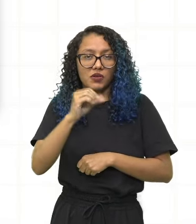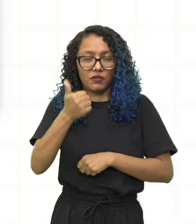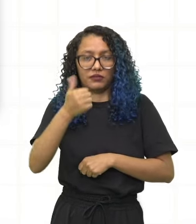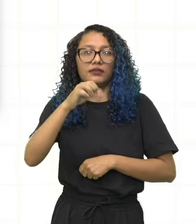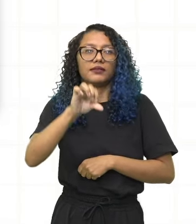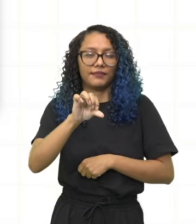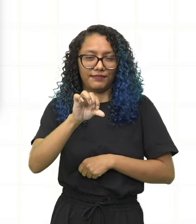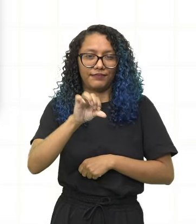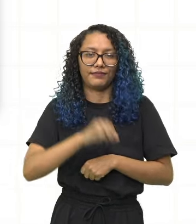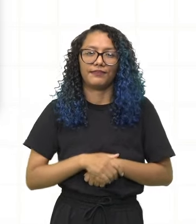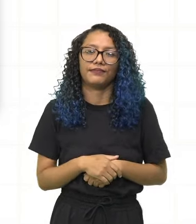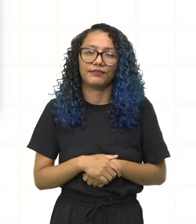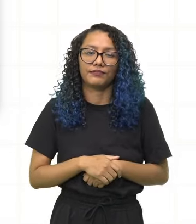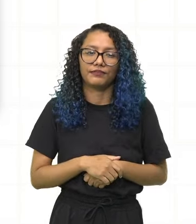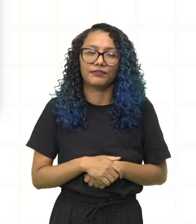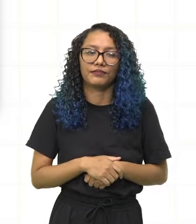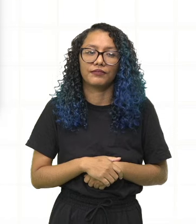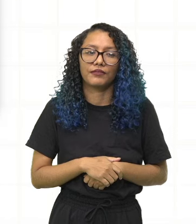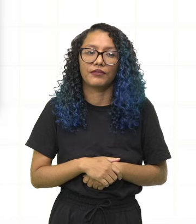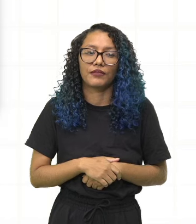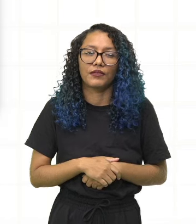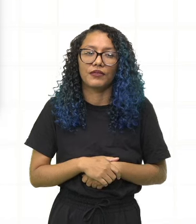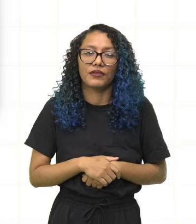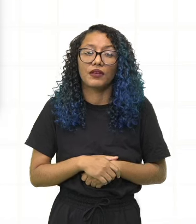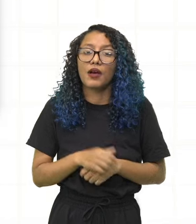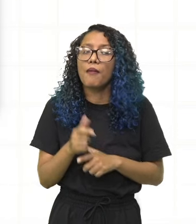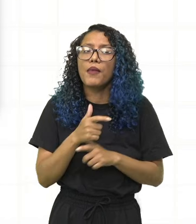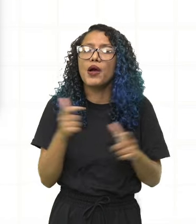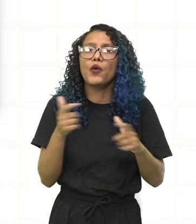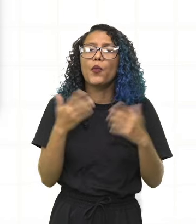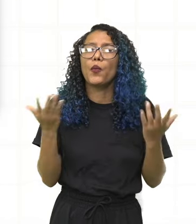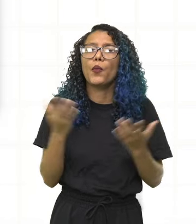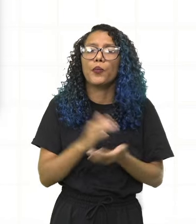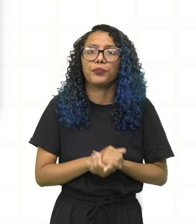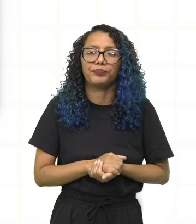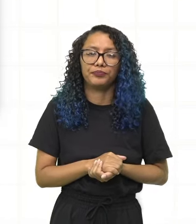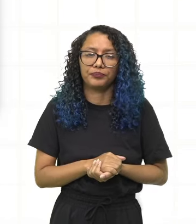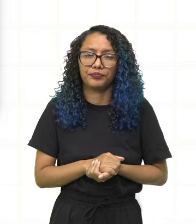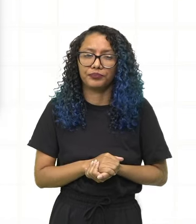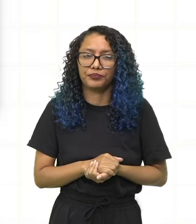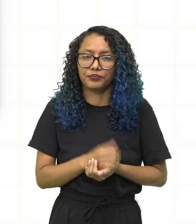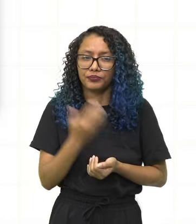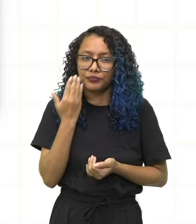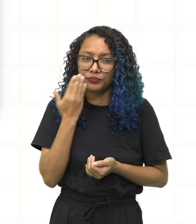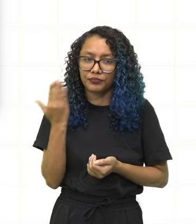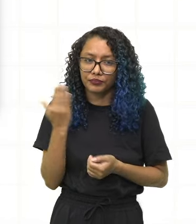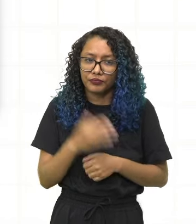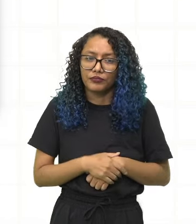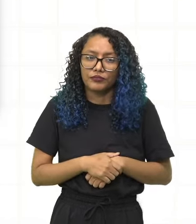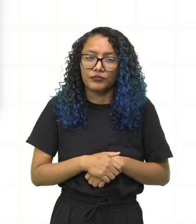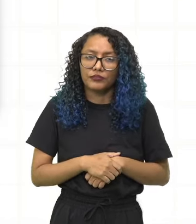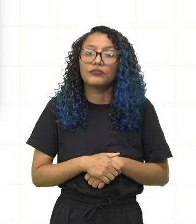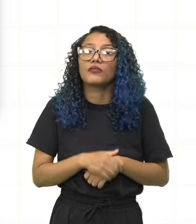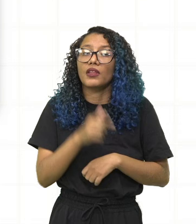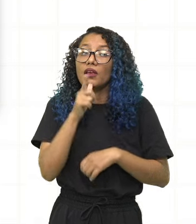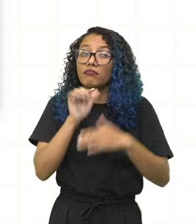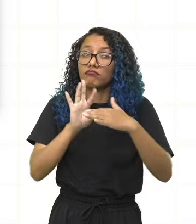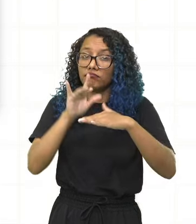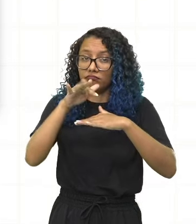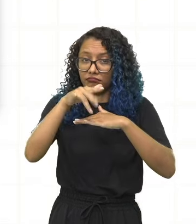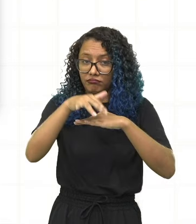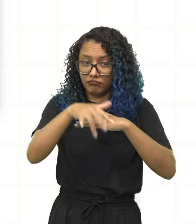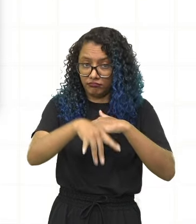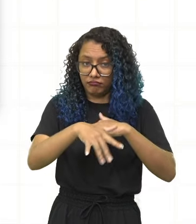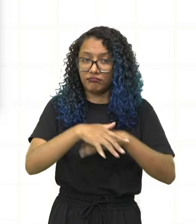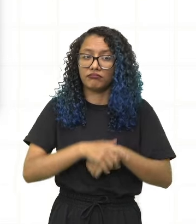can see, in the most part of our graph, we have here the presence of the hydroelectric energy in